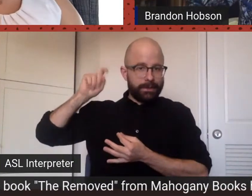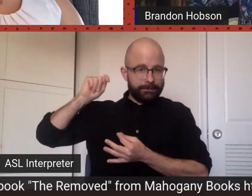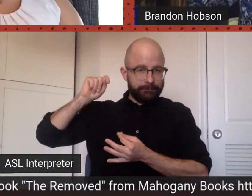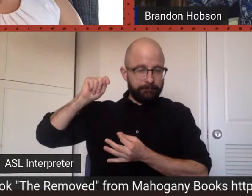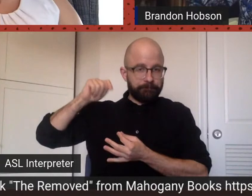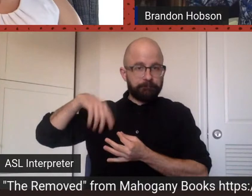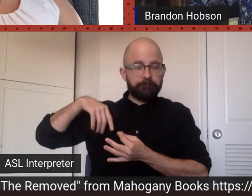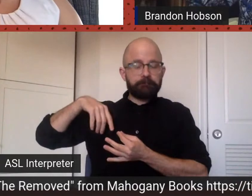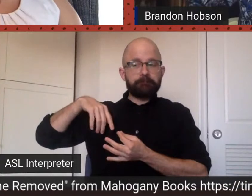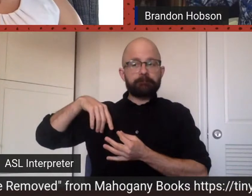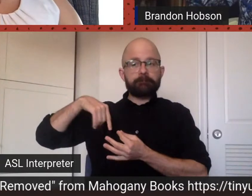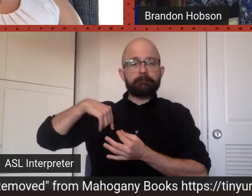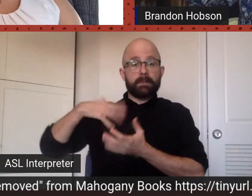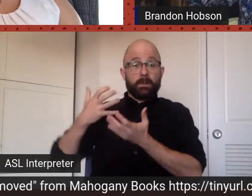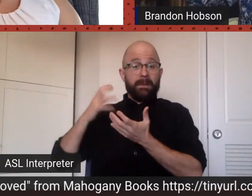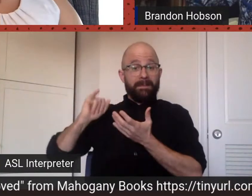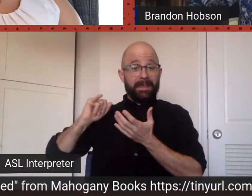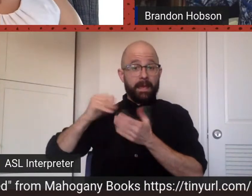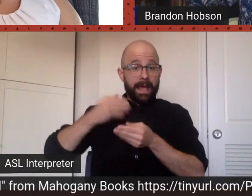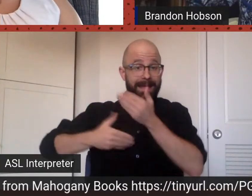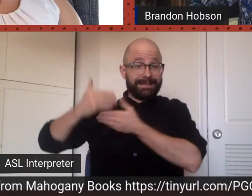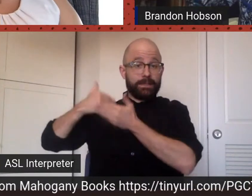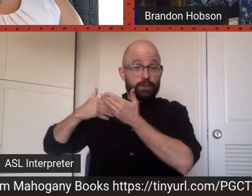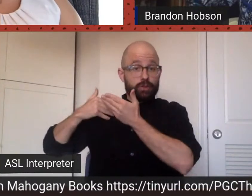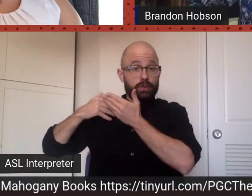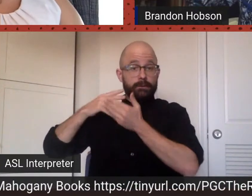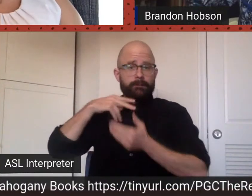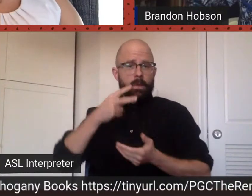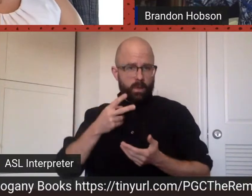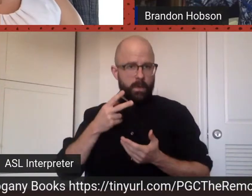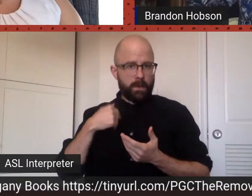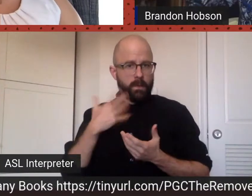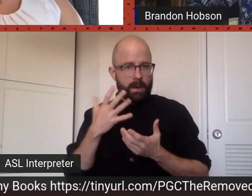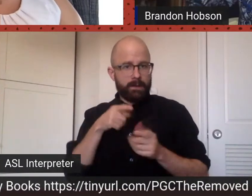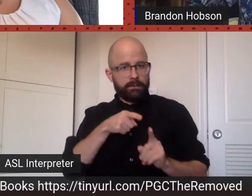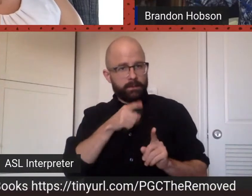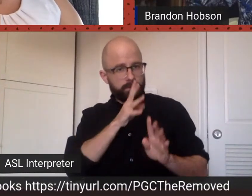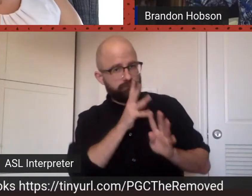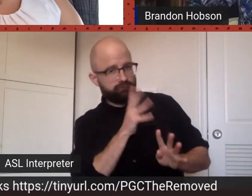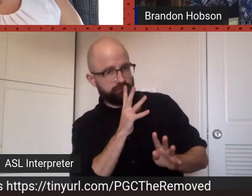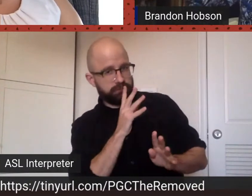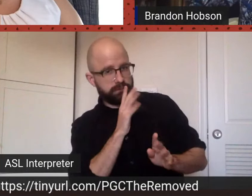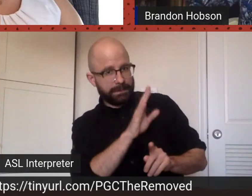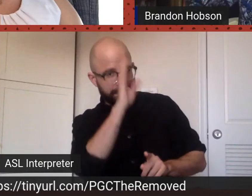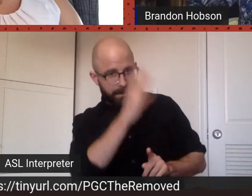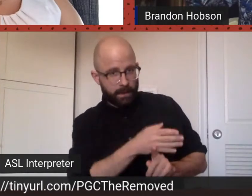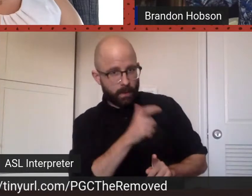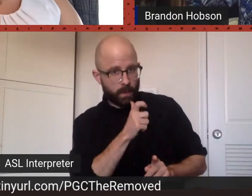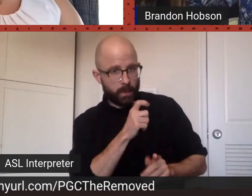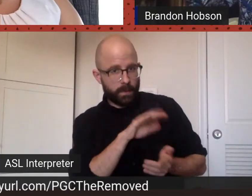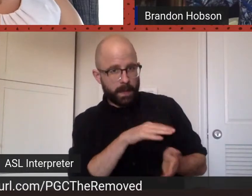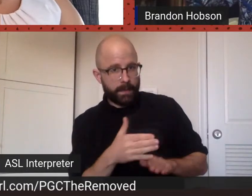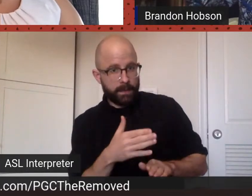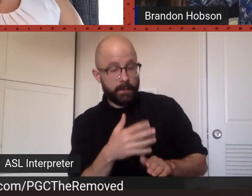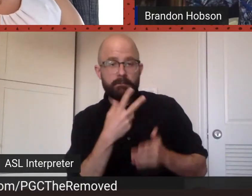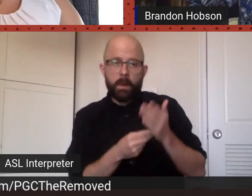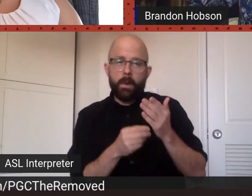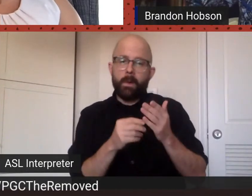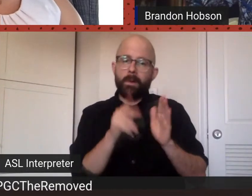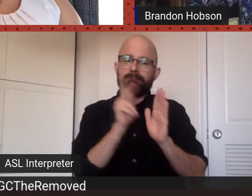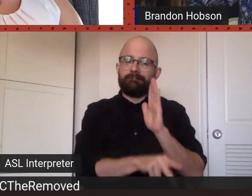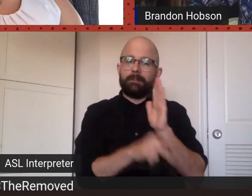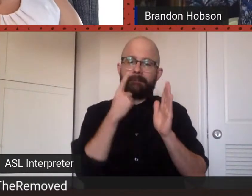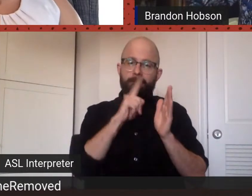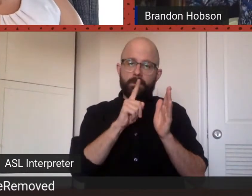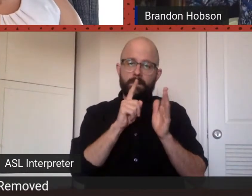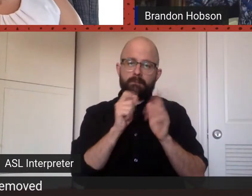I wanted the ancestor voice of Chala to be able to talk to his son who died because they were both killed for refusing to leave the